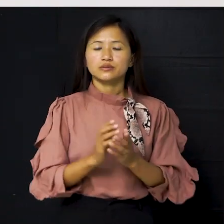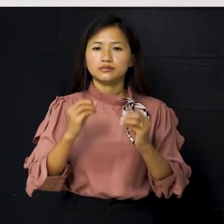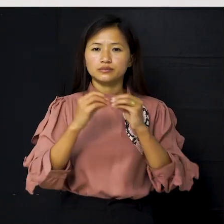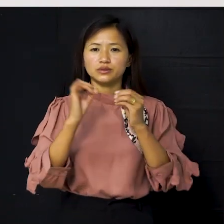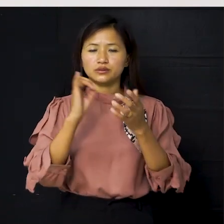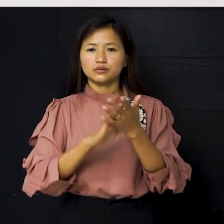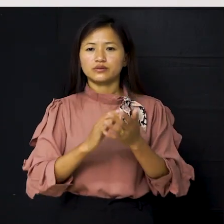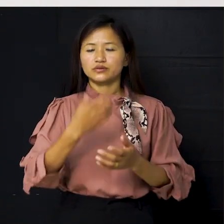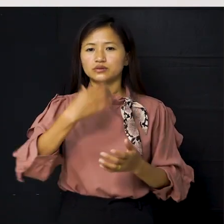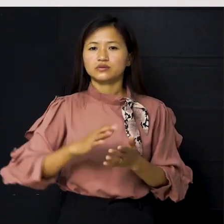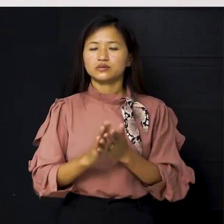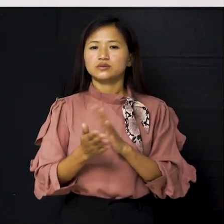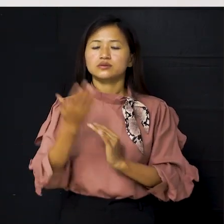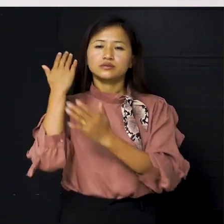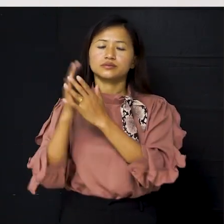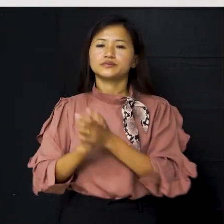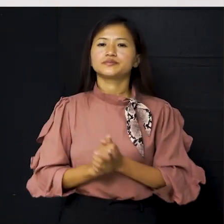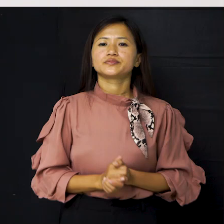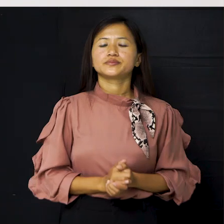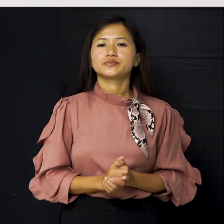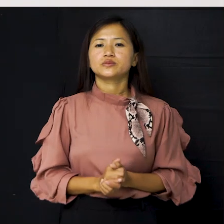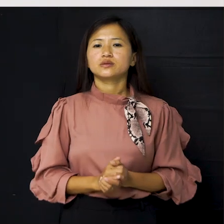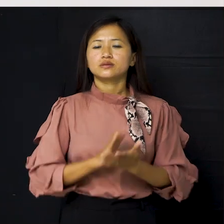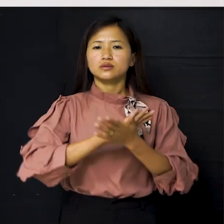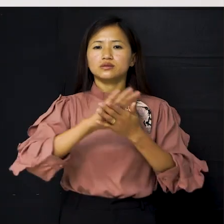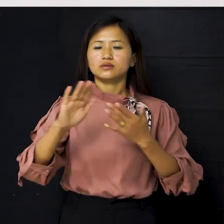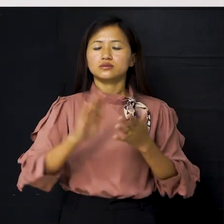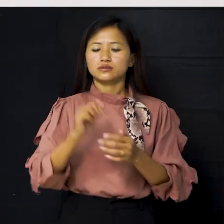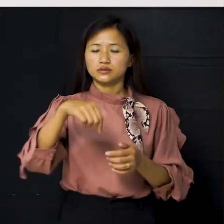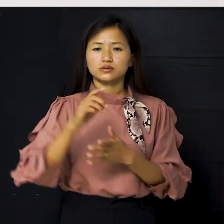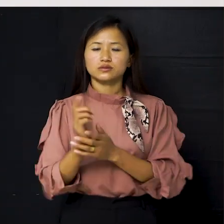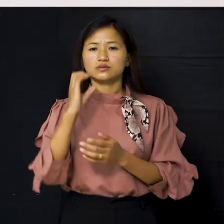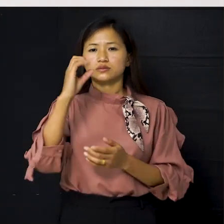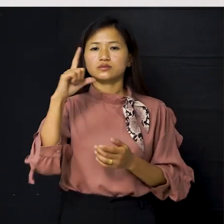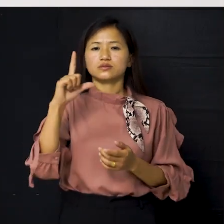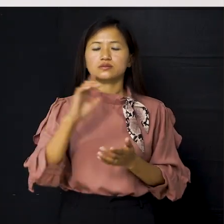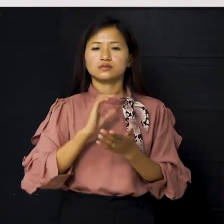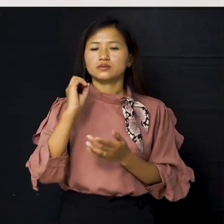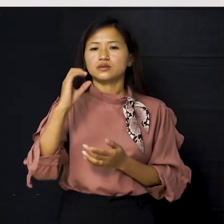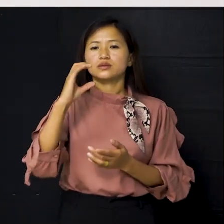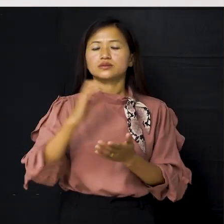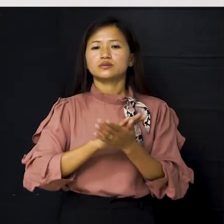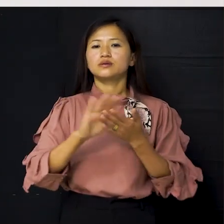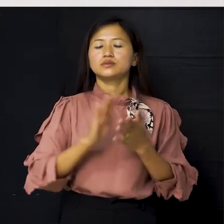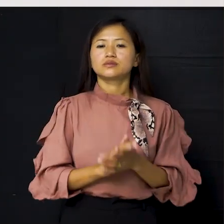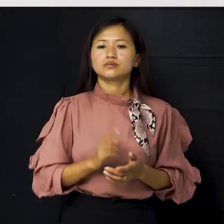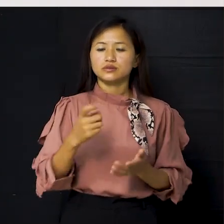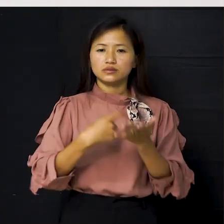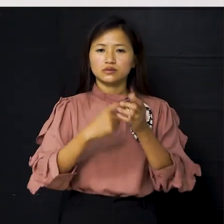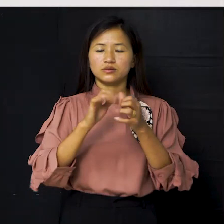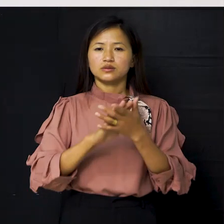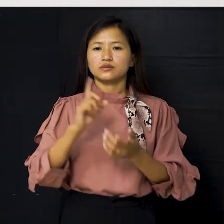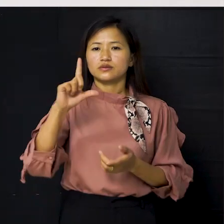and autobiographies. All right, so that's all in this chapter. Let me give you a revision of this